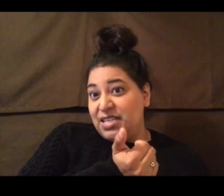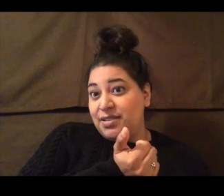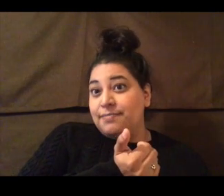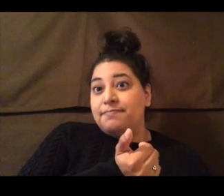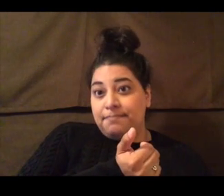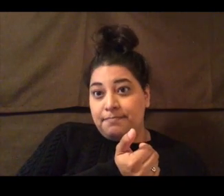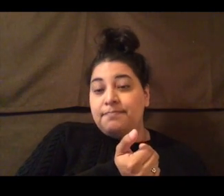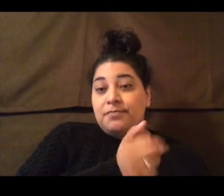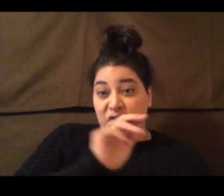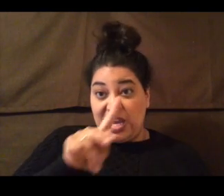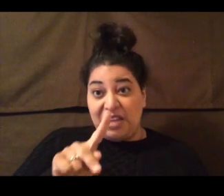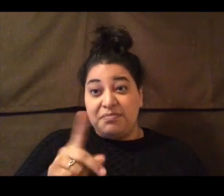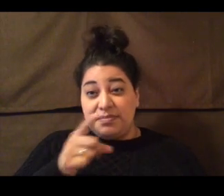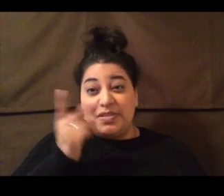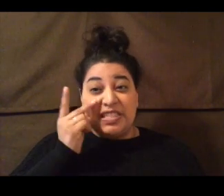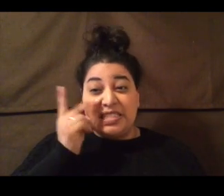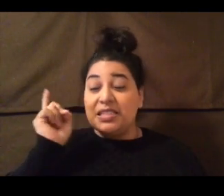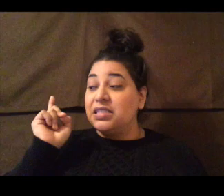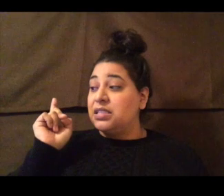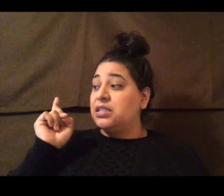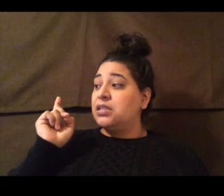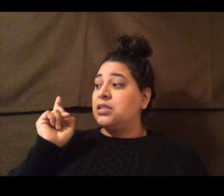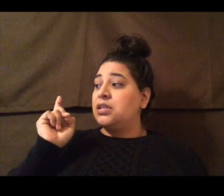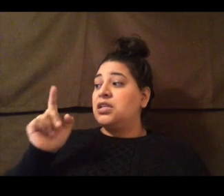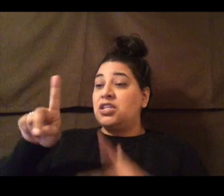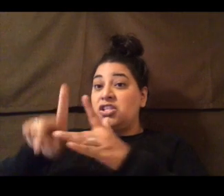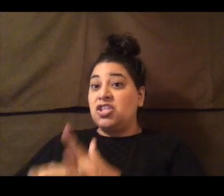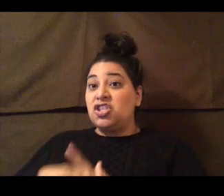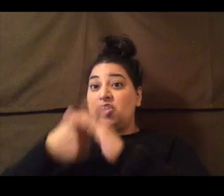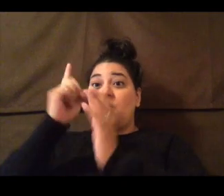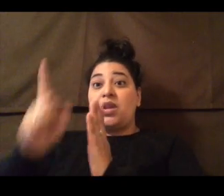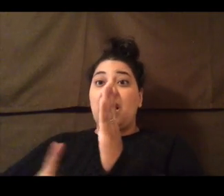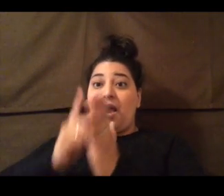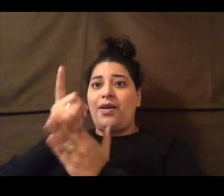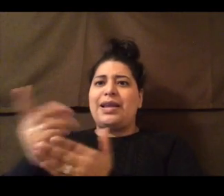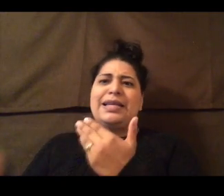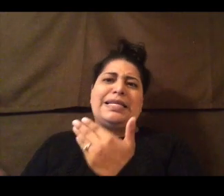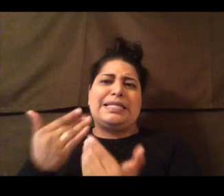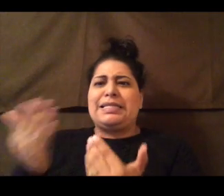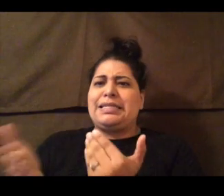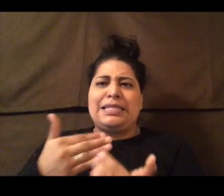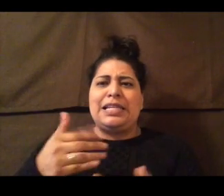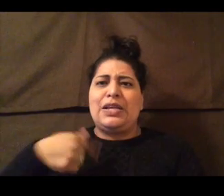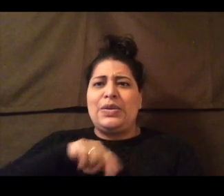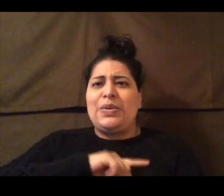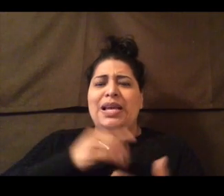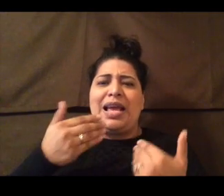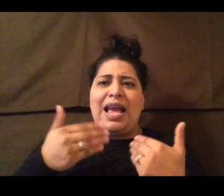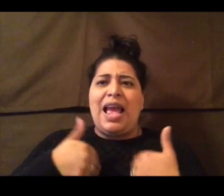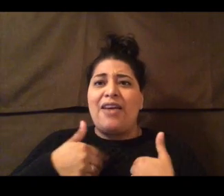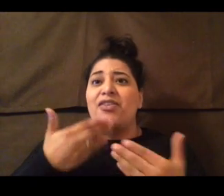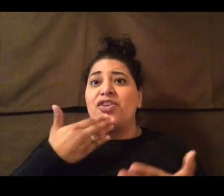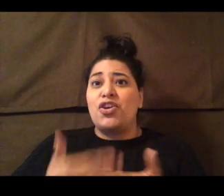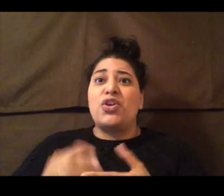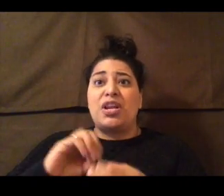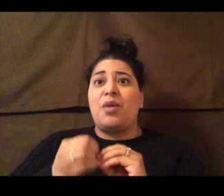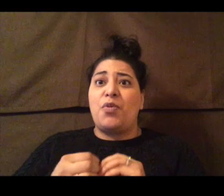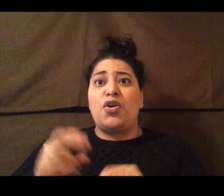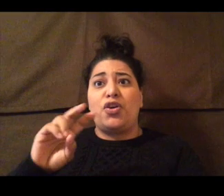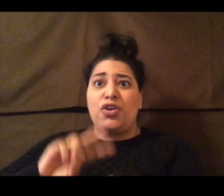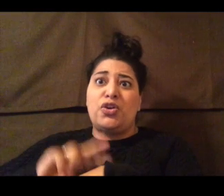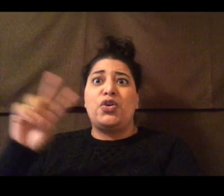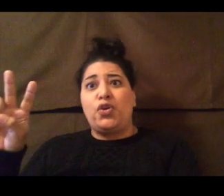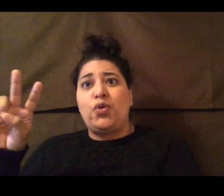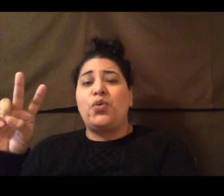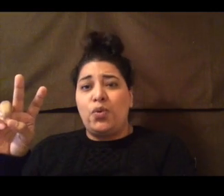All right, so let's start with the hour because that's super easy. And we have a really helpful number here, 2 o'clock. That's a perfect number.